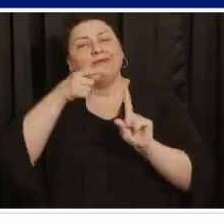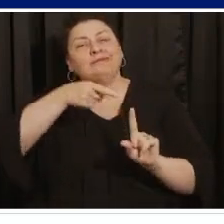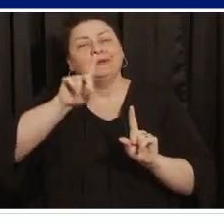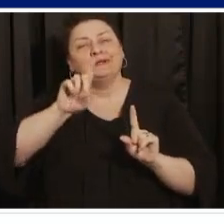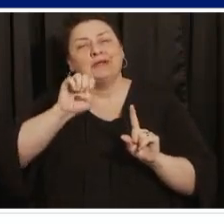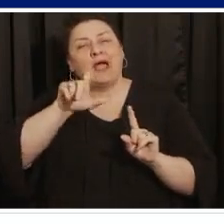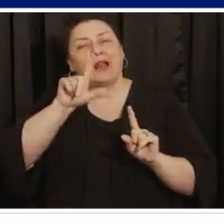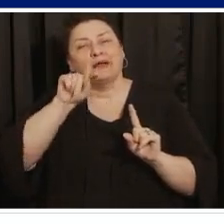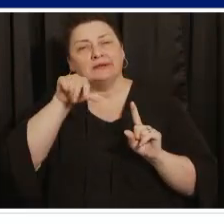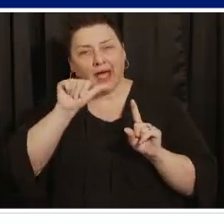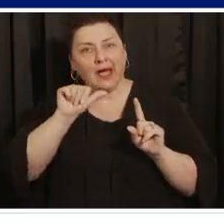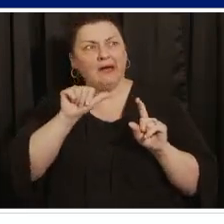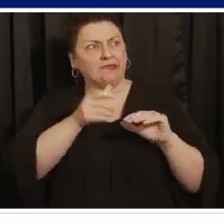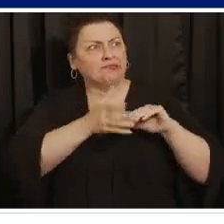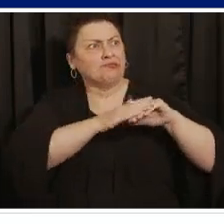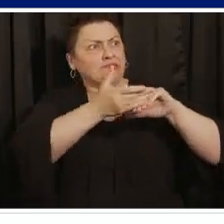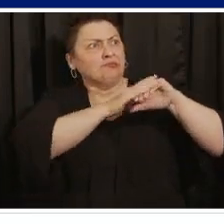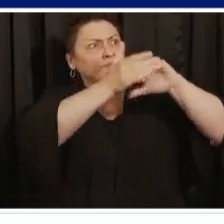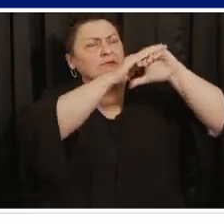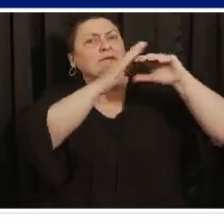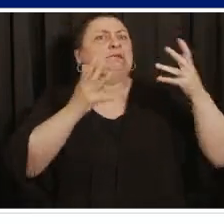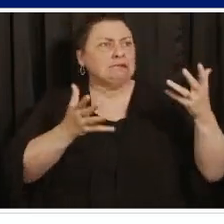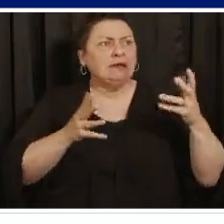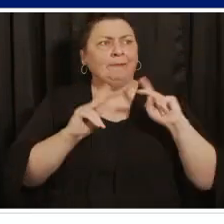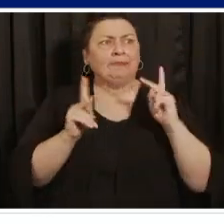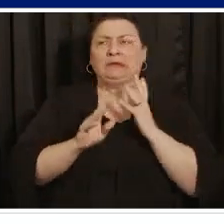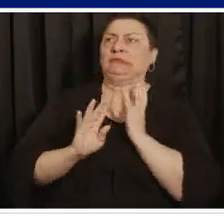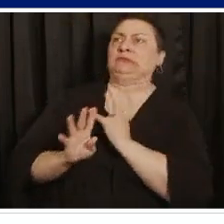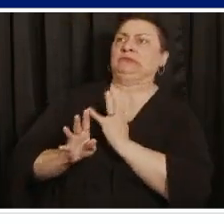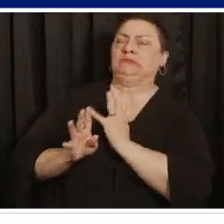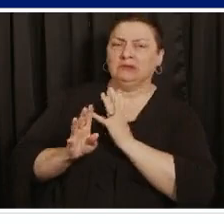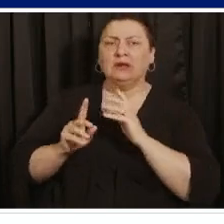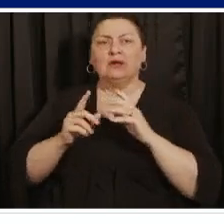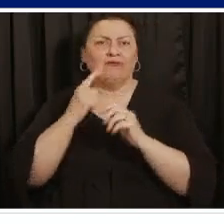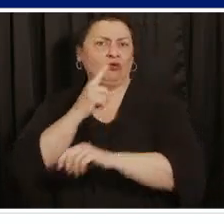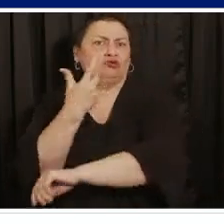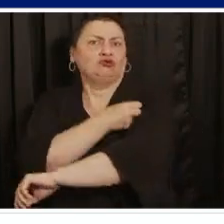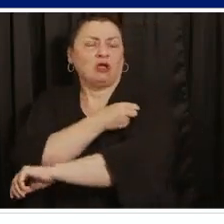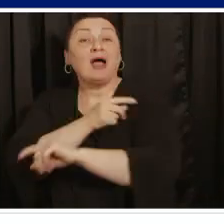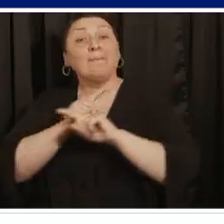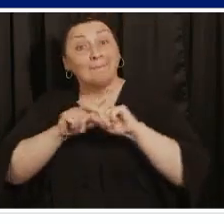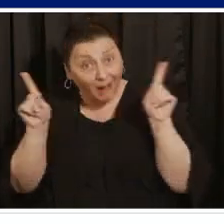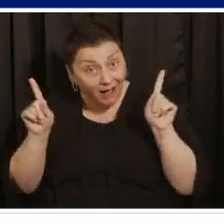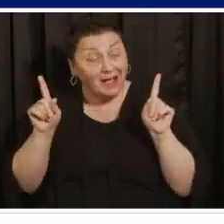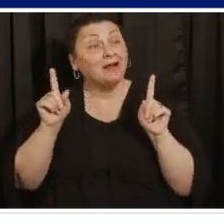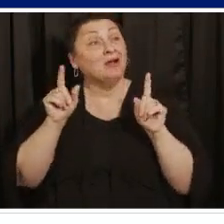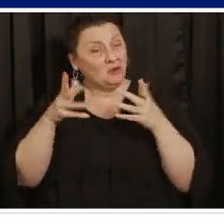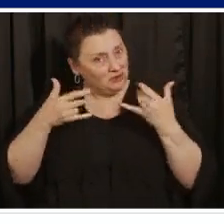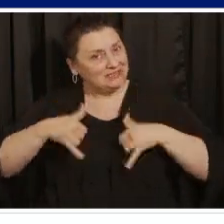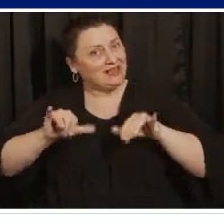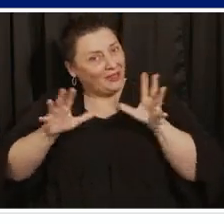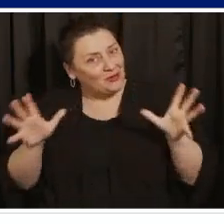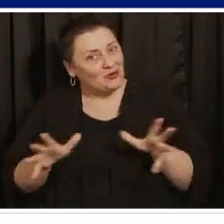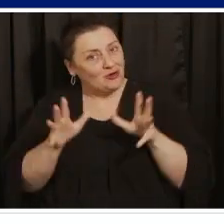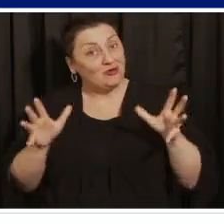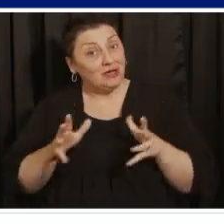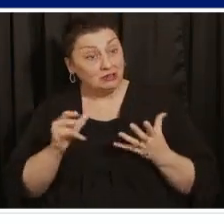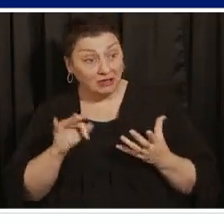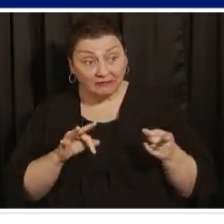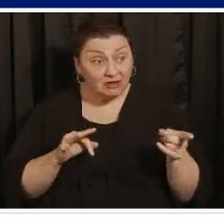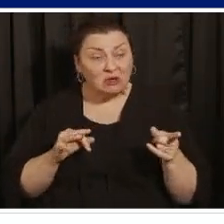higher increase where the gift cards are available. We are going to continue that program with an additional